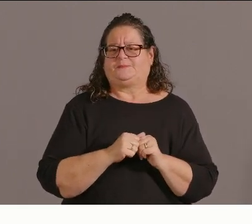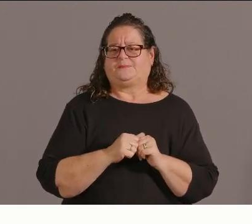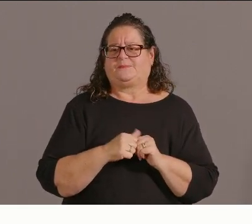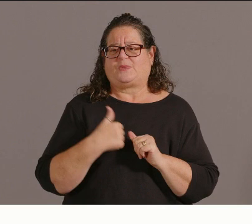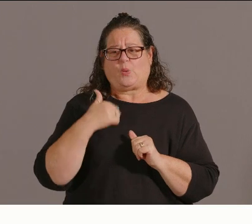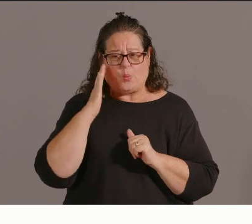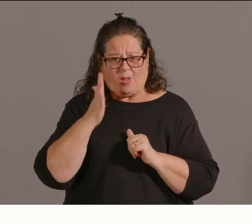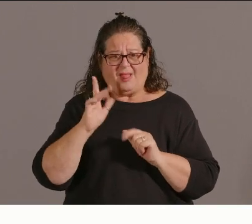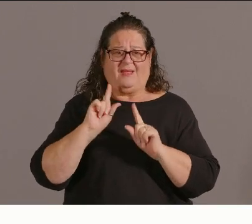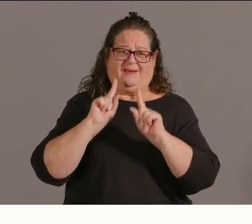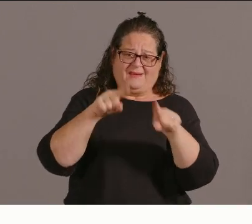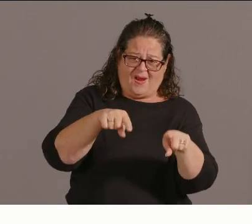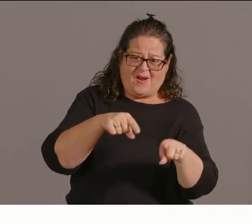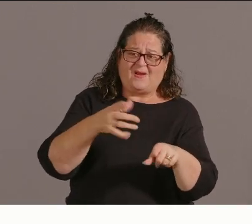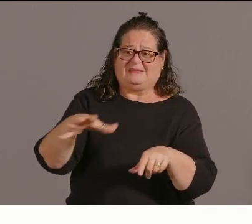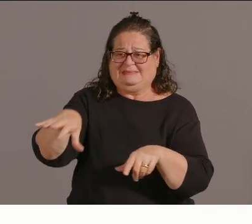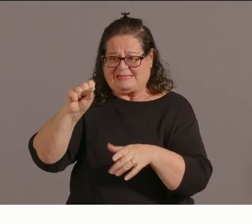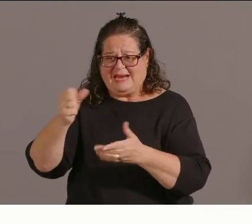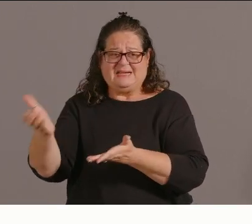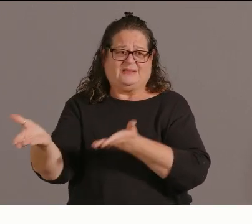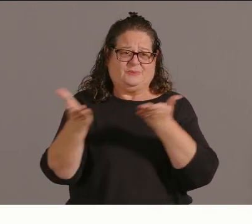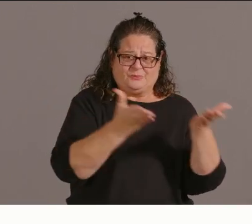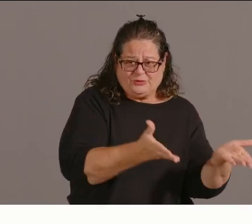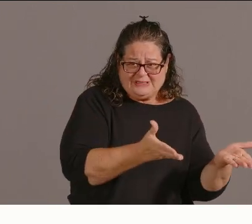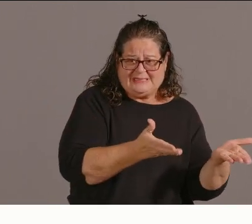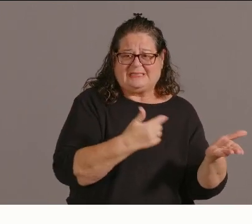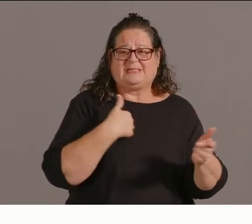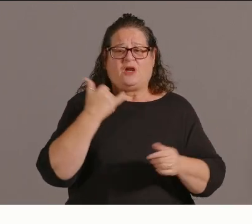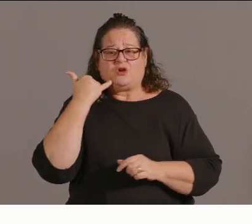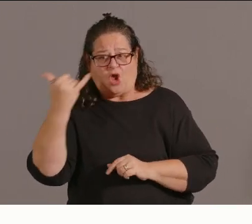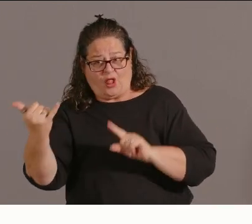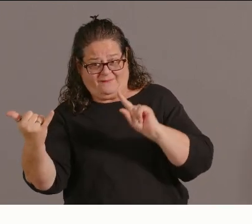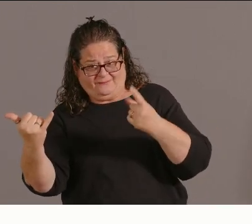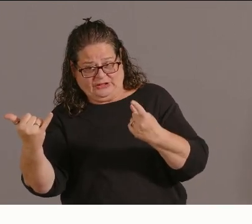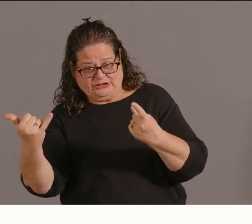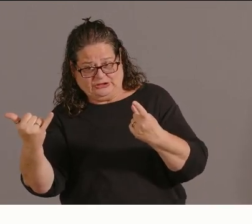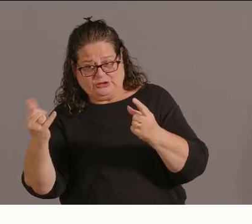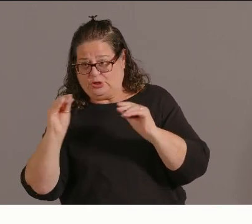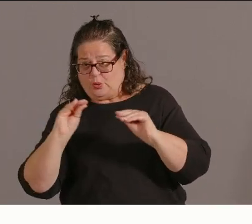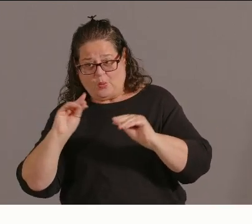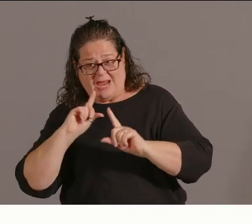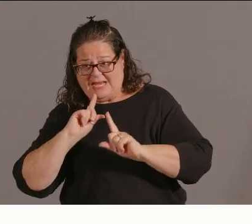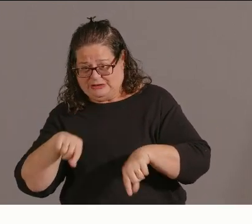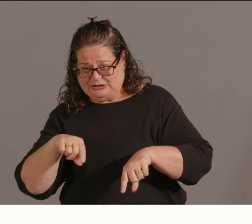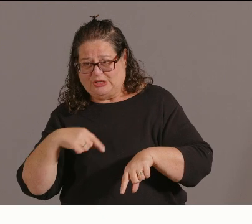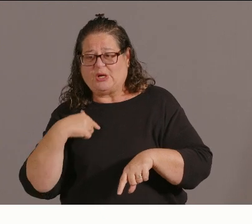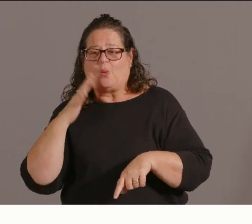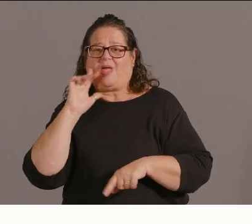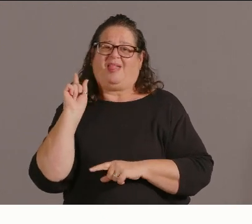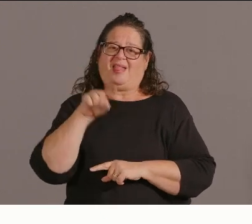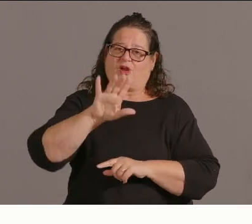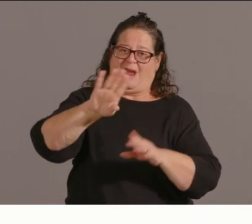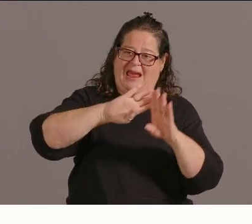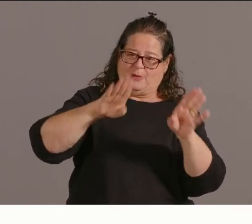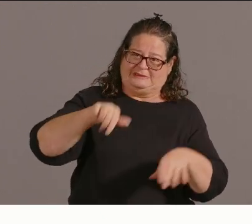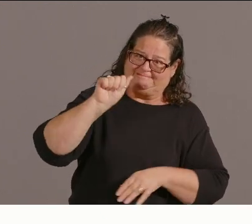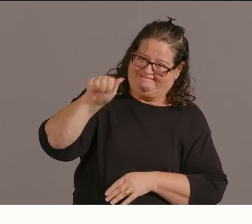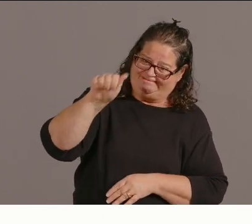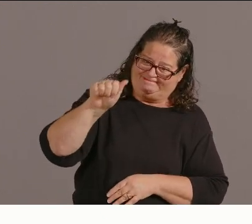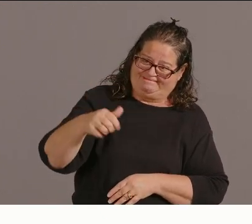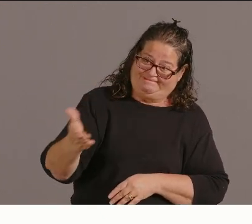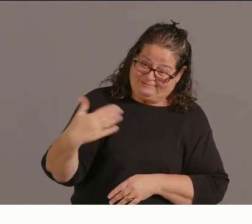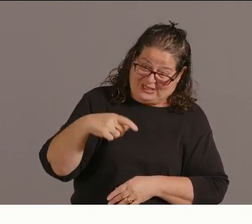go personally visit the home and sign up those that were eligible for vaccine. If they said that they needed